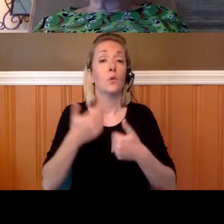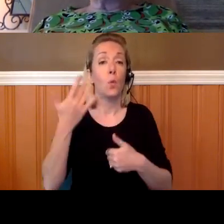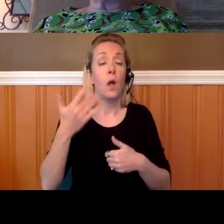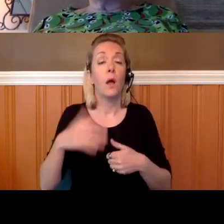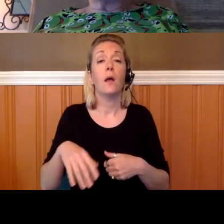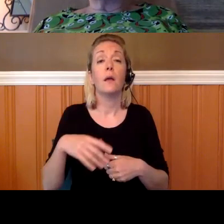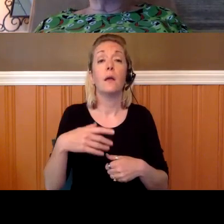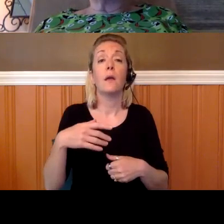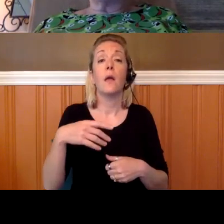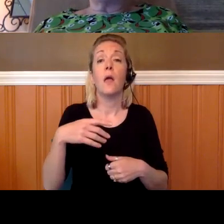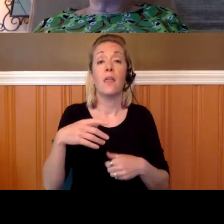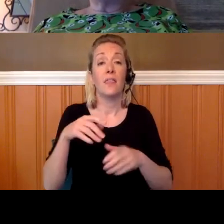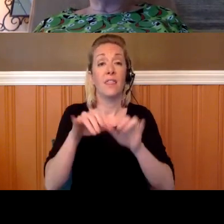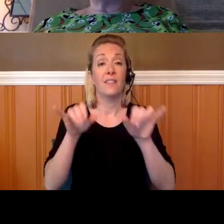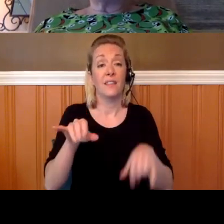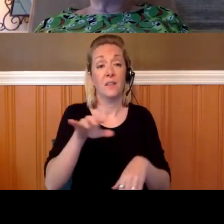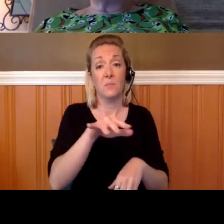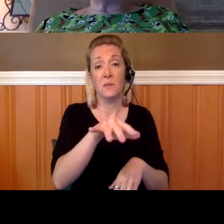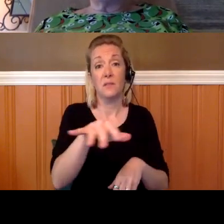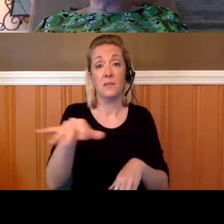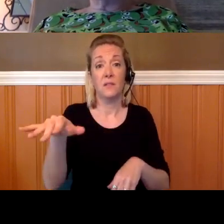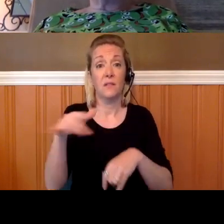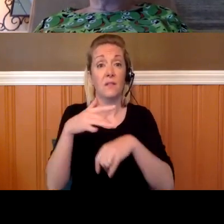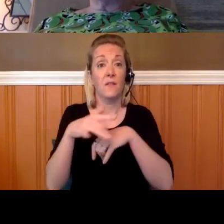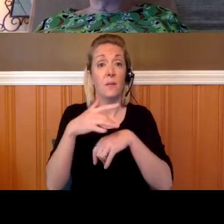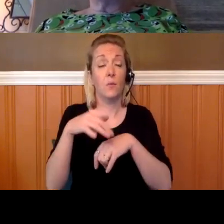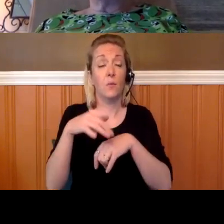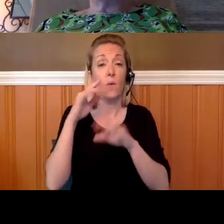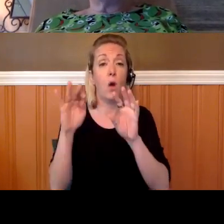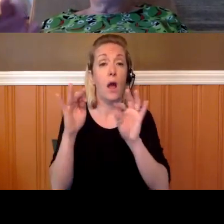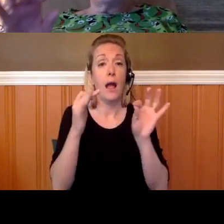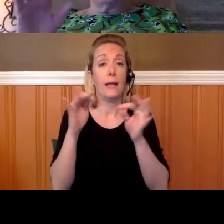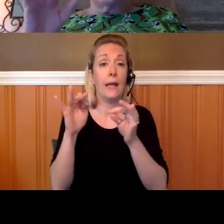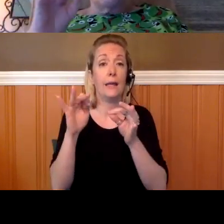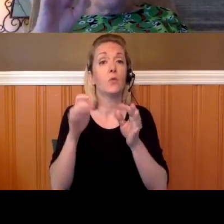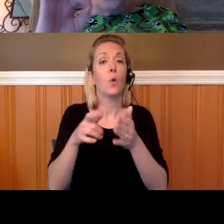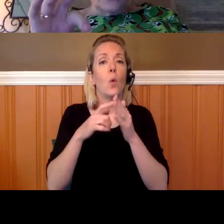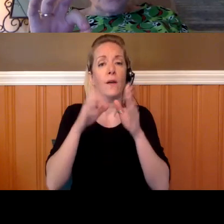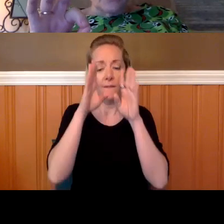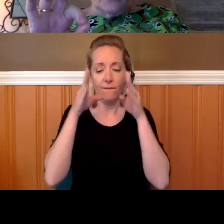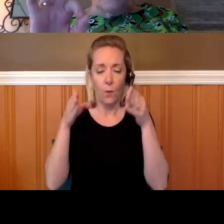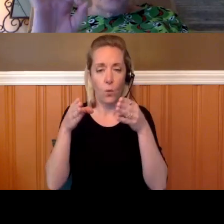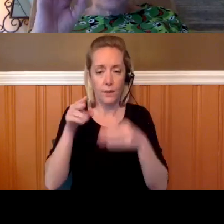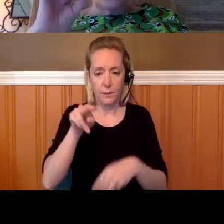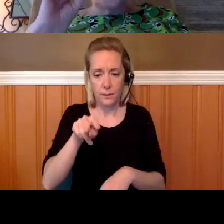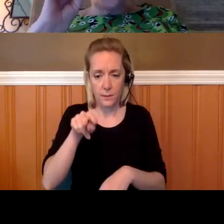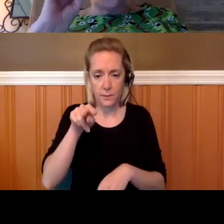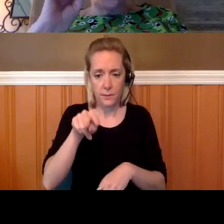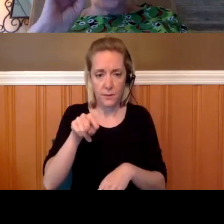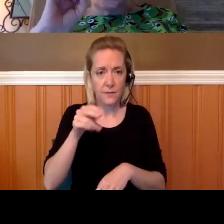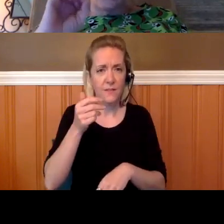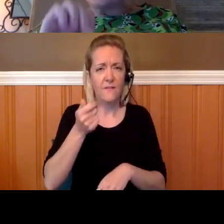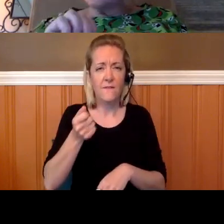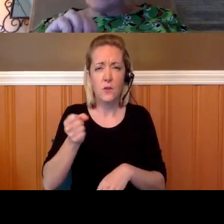gaze systems, typically you need to be focused on an image for a couple of seconds. If I'm wrong